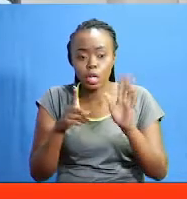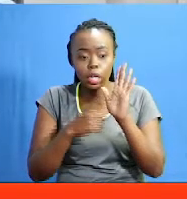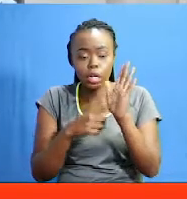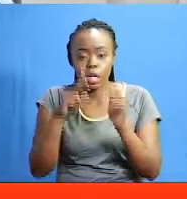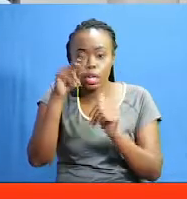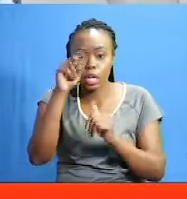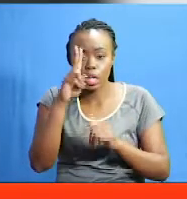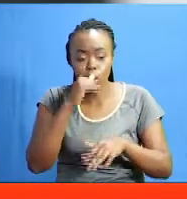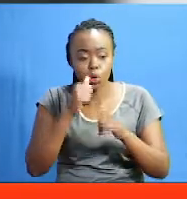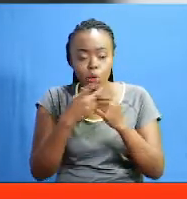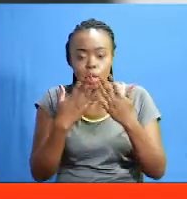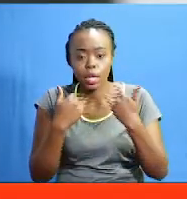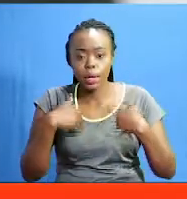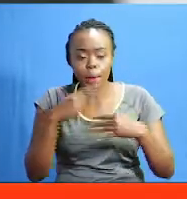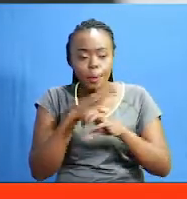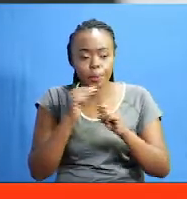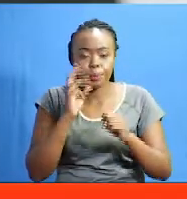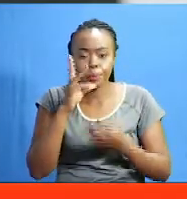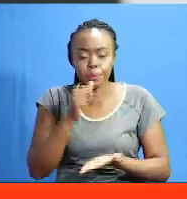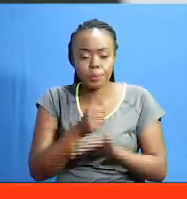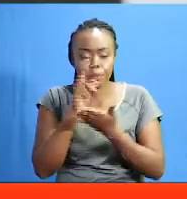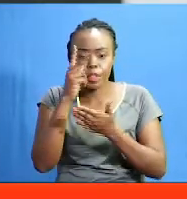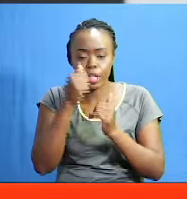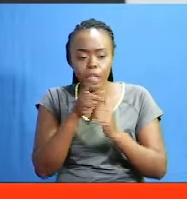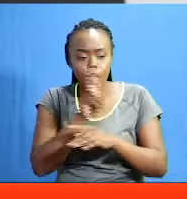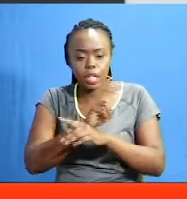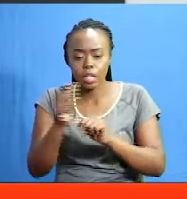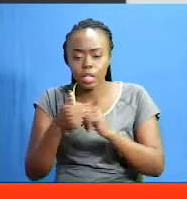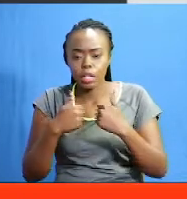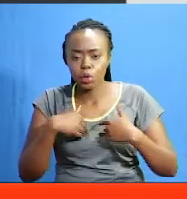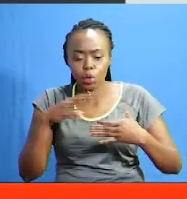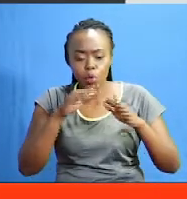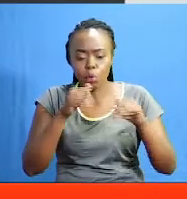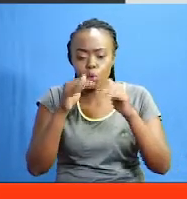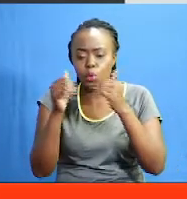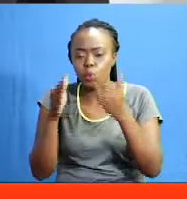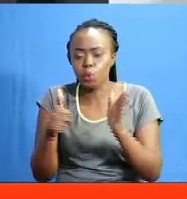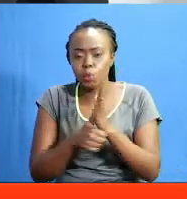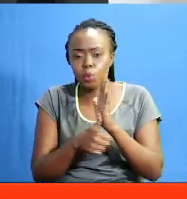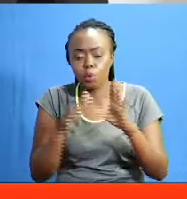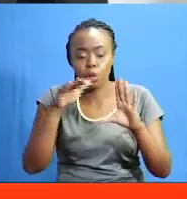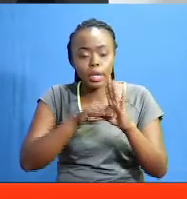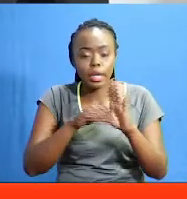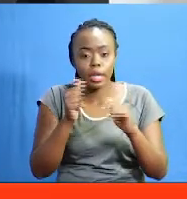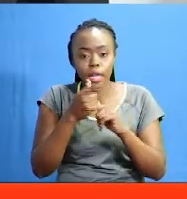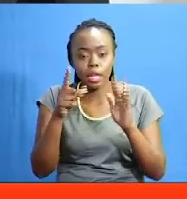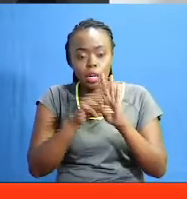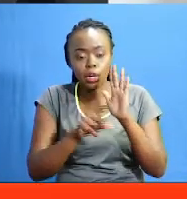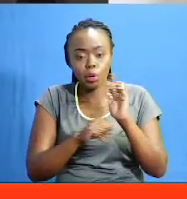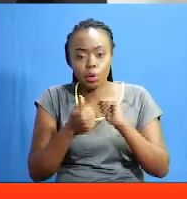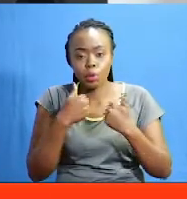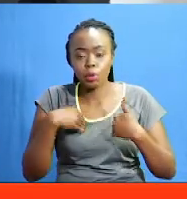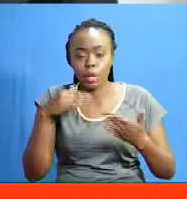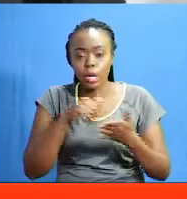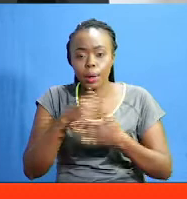prototype, christened KUTV nano-satellite, will help Kenya predict and mitigate agricultural disasters, including the